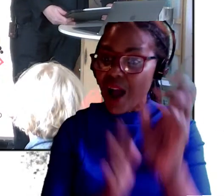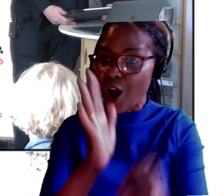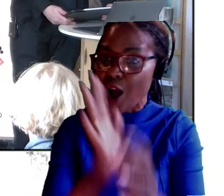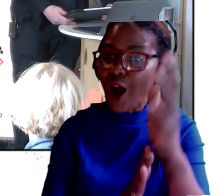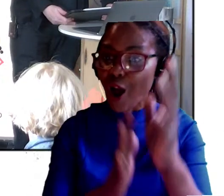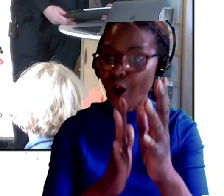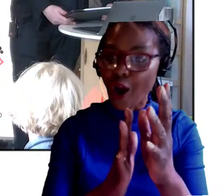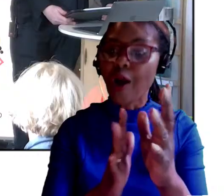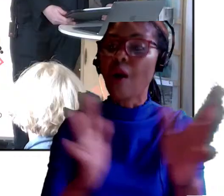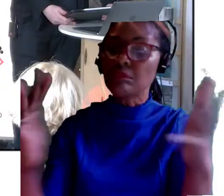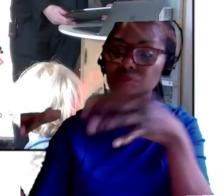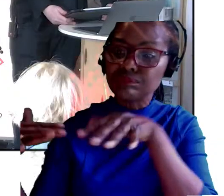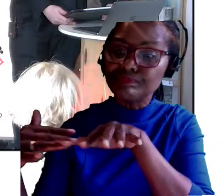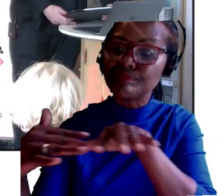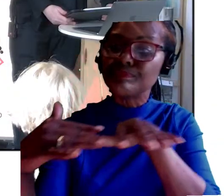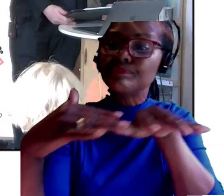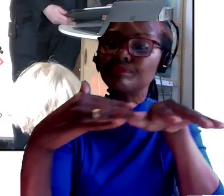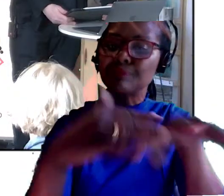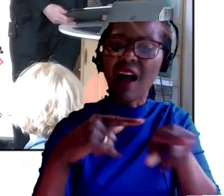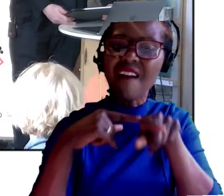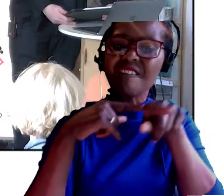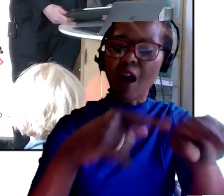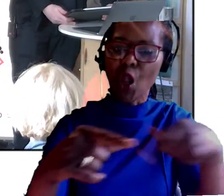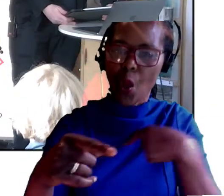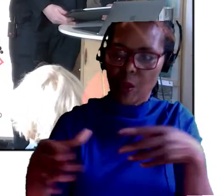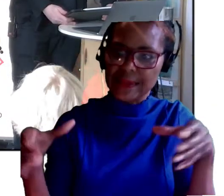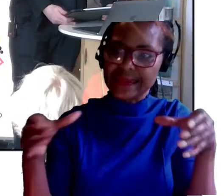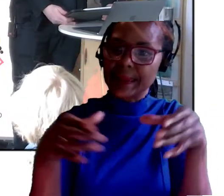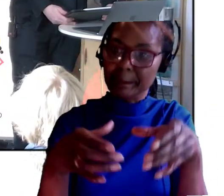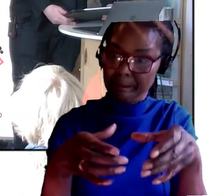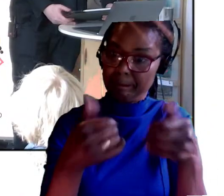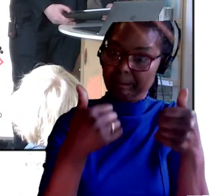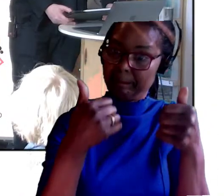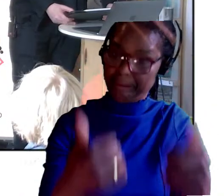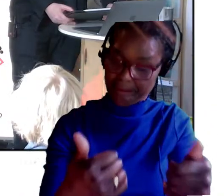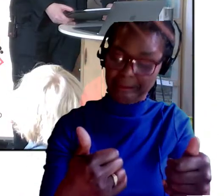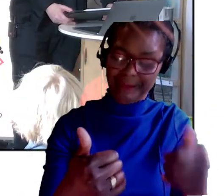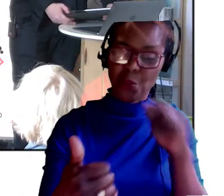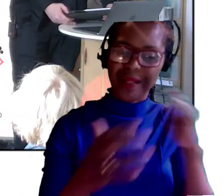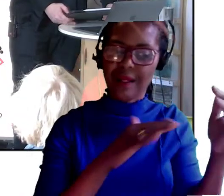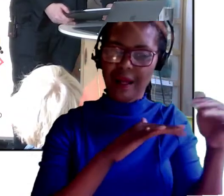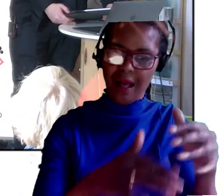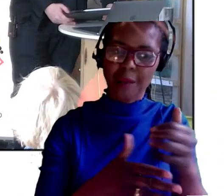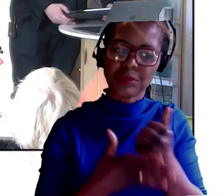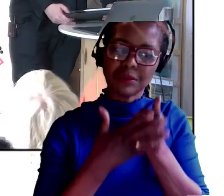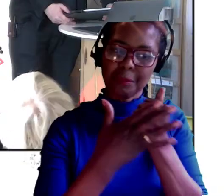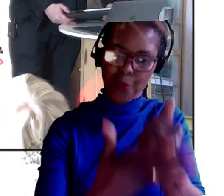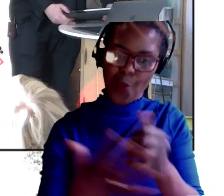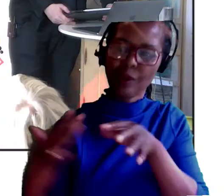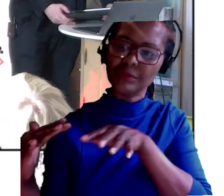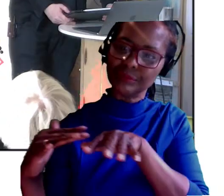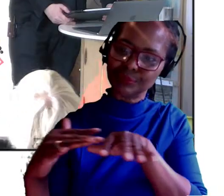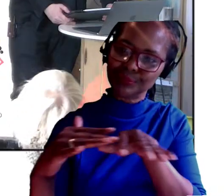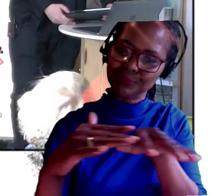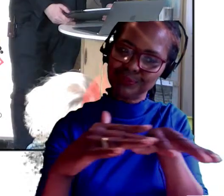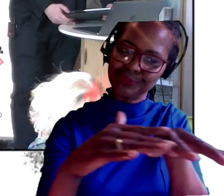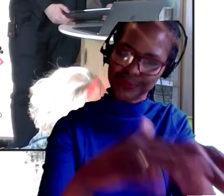The studio team will direct you to the fire exits, but in any event, they are at the other end of the studio, at either side. Again, my left, your